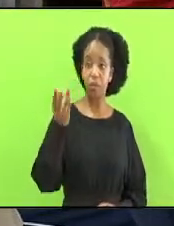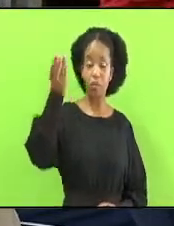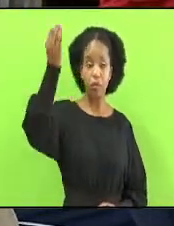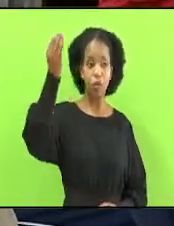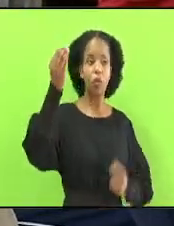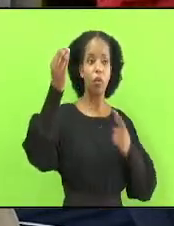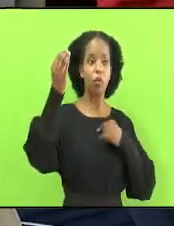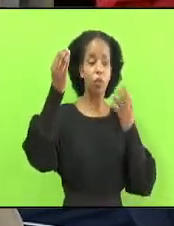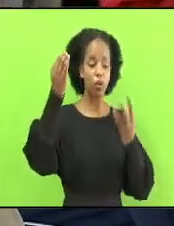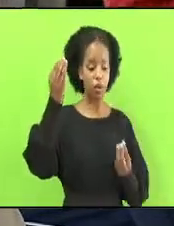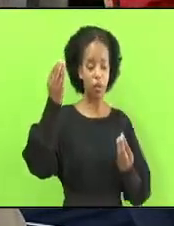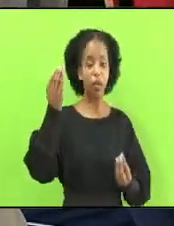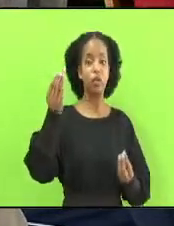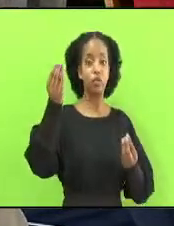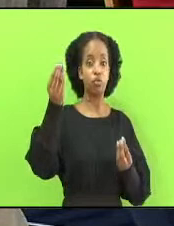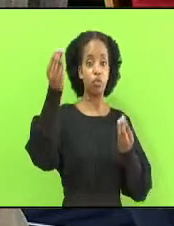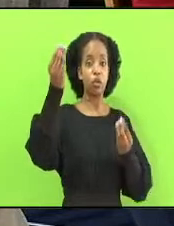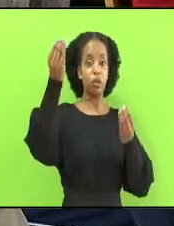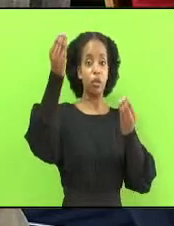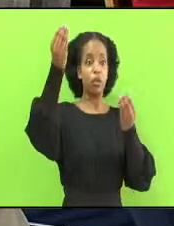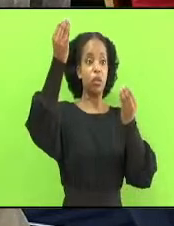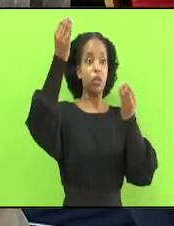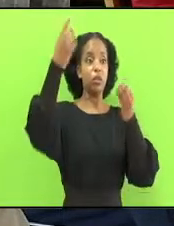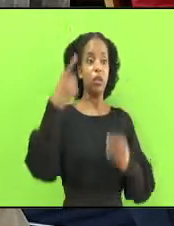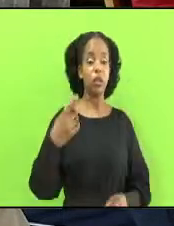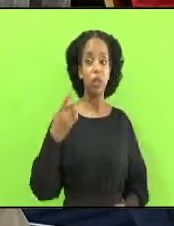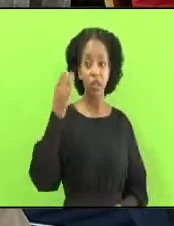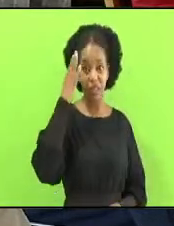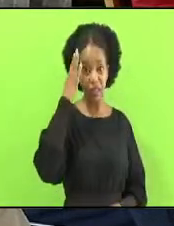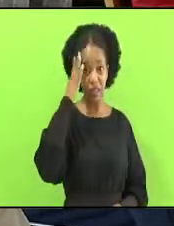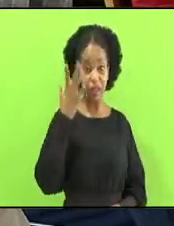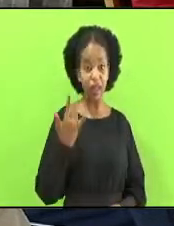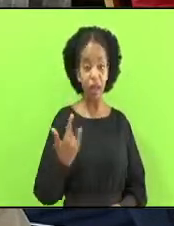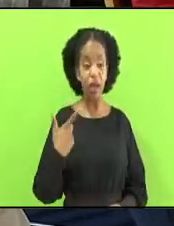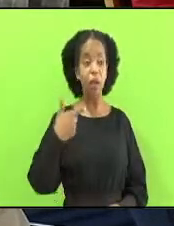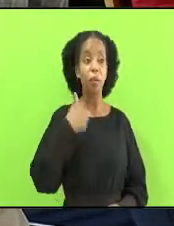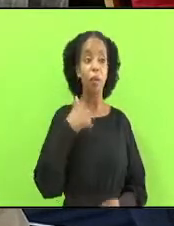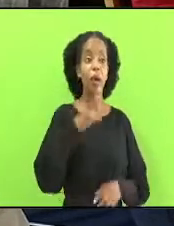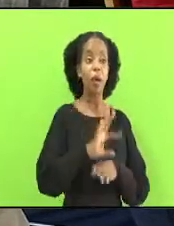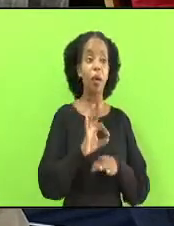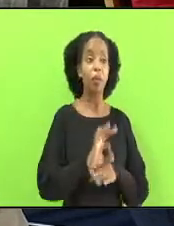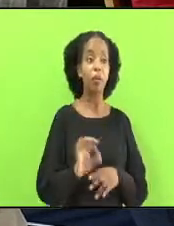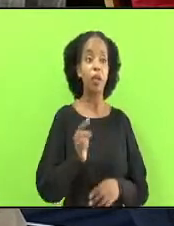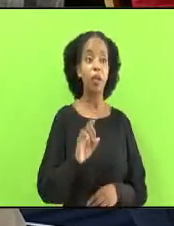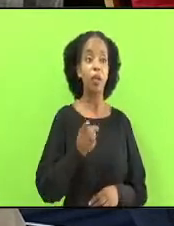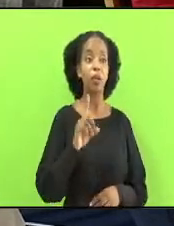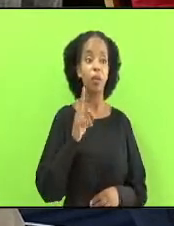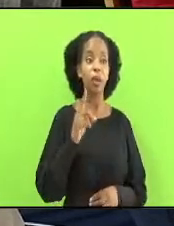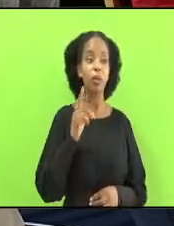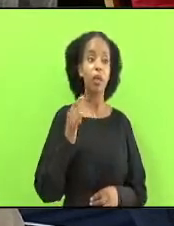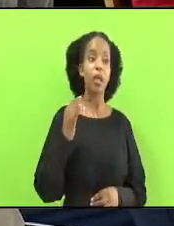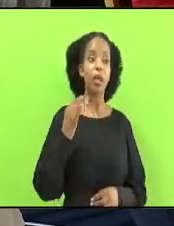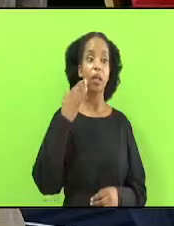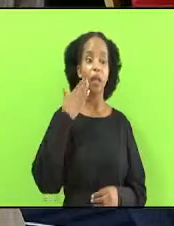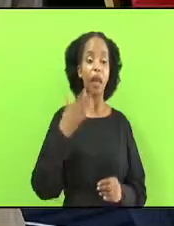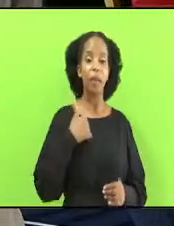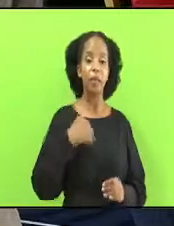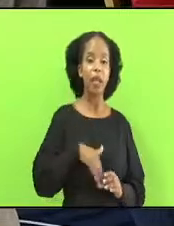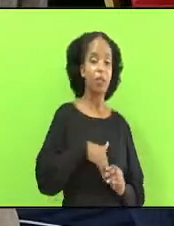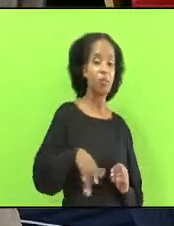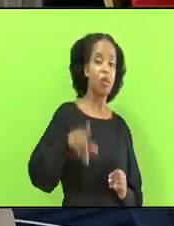mo tlase ga gago ke kopa o tswelwana le no yana ebile ke na le plan ya gore ha o tswa ka kgoro ke go kgetla two clipanyana at least.